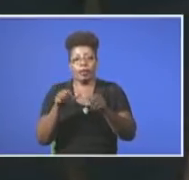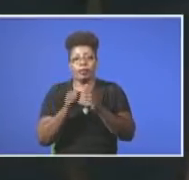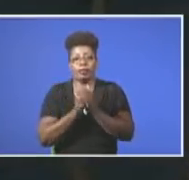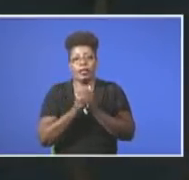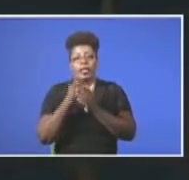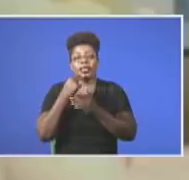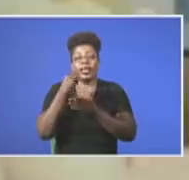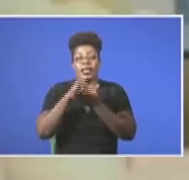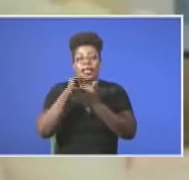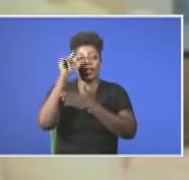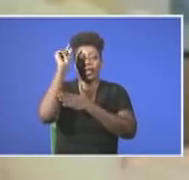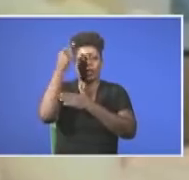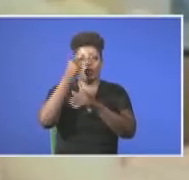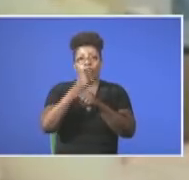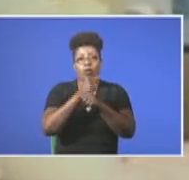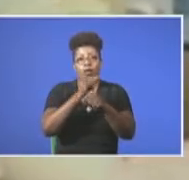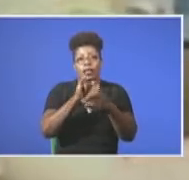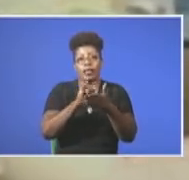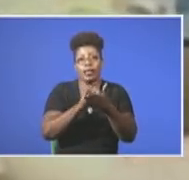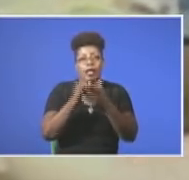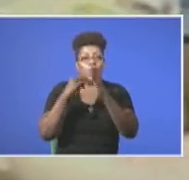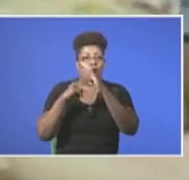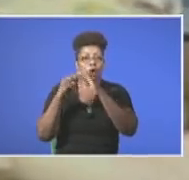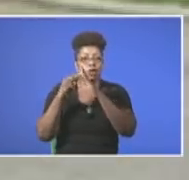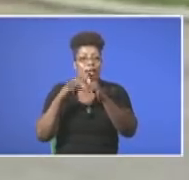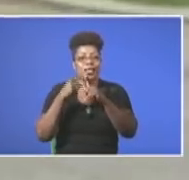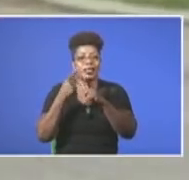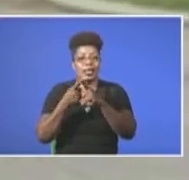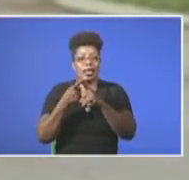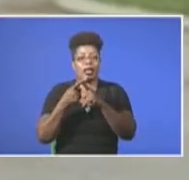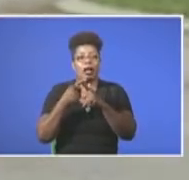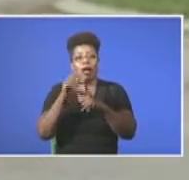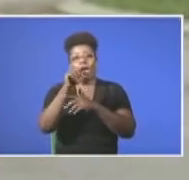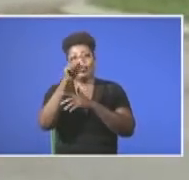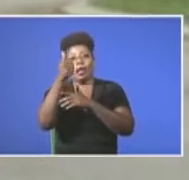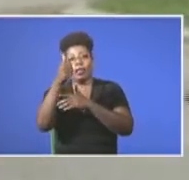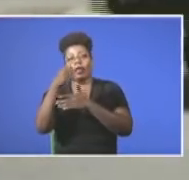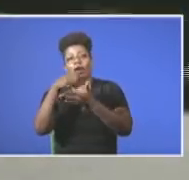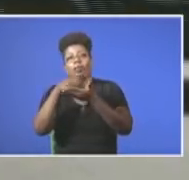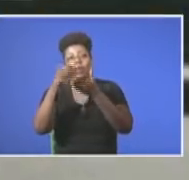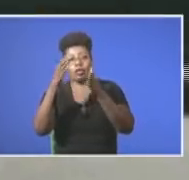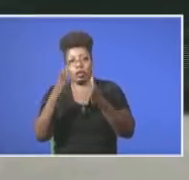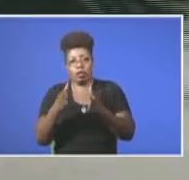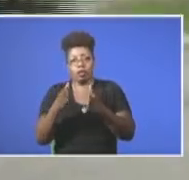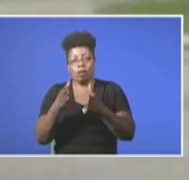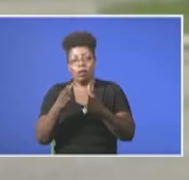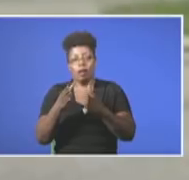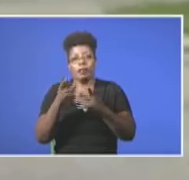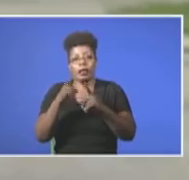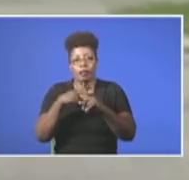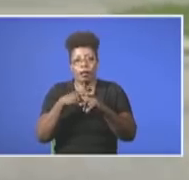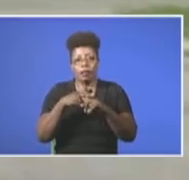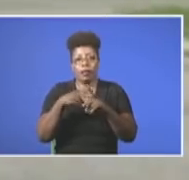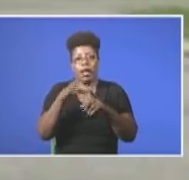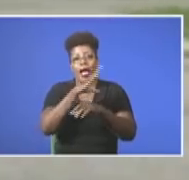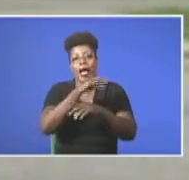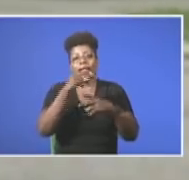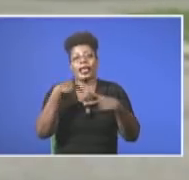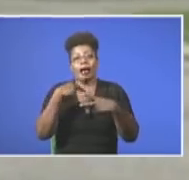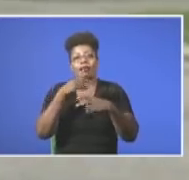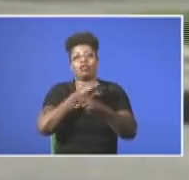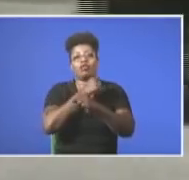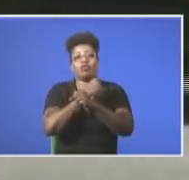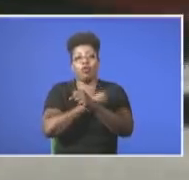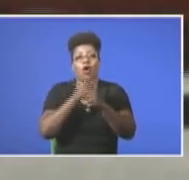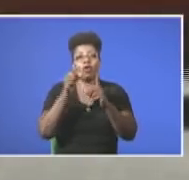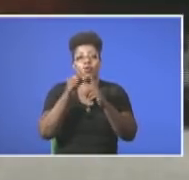will only operate the hotel until a suitable buyer can be found, and he had some strong words for his parliamentary